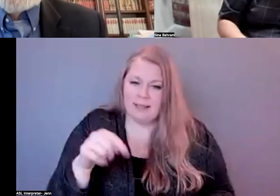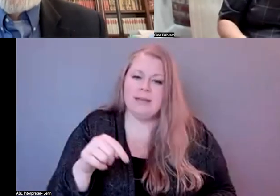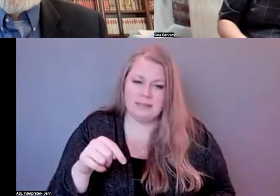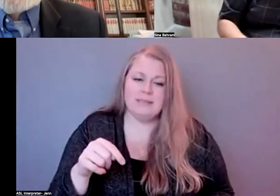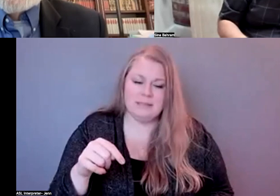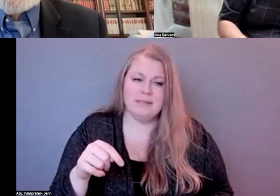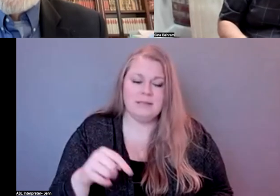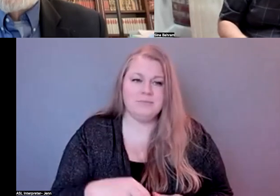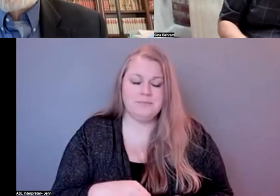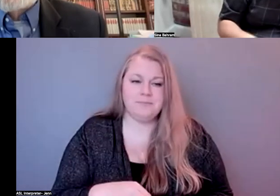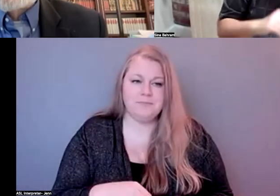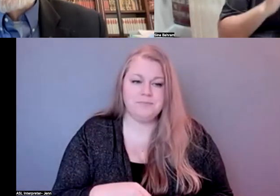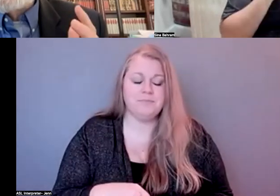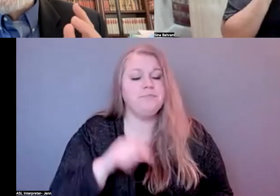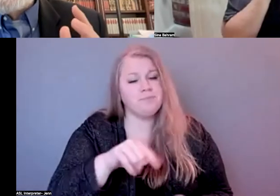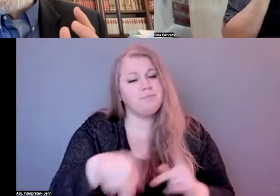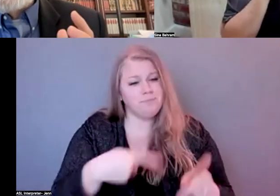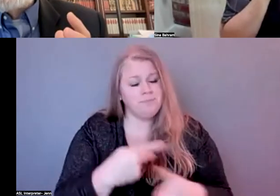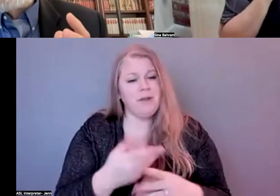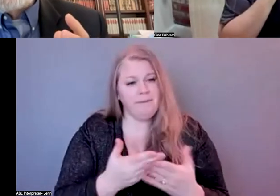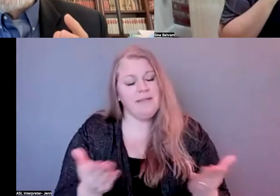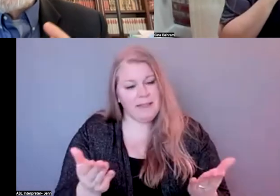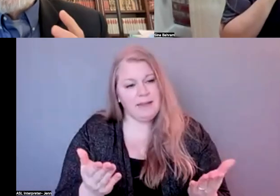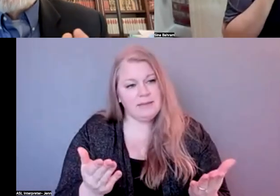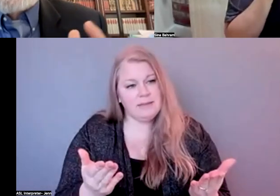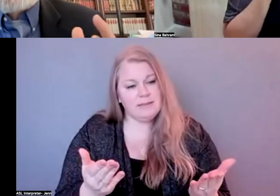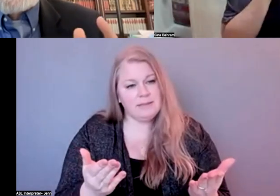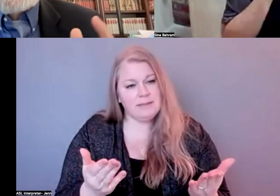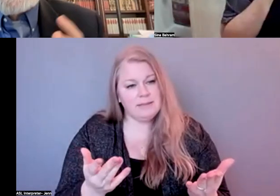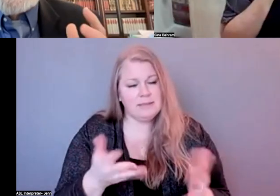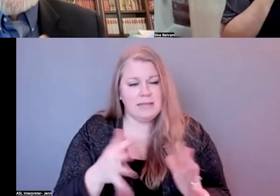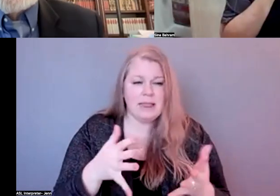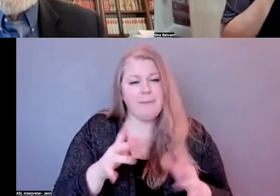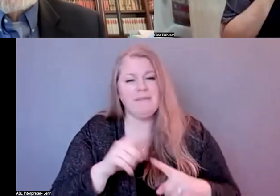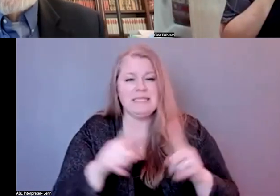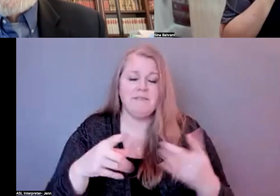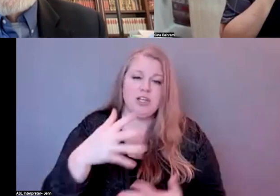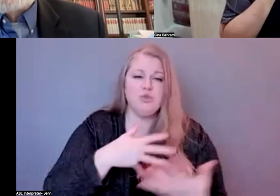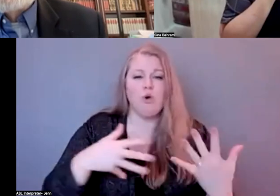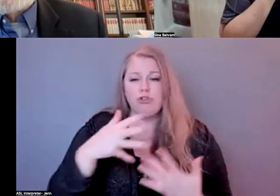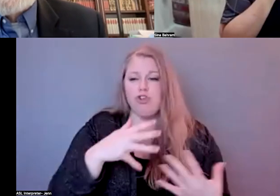And so these are some of the kinds of things. A little bit of a different social contract.